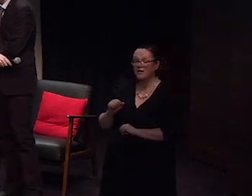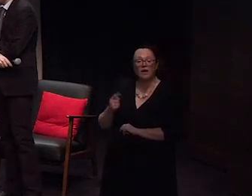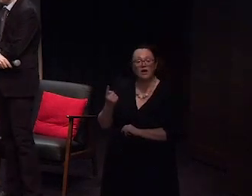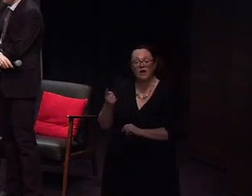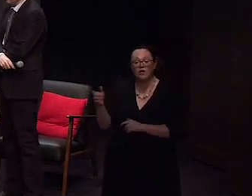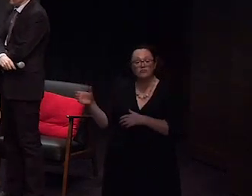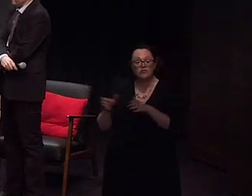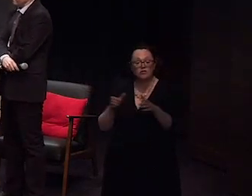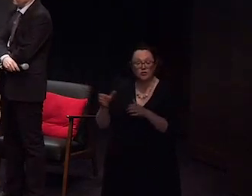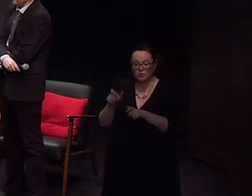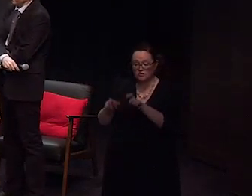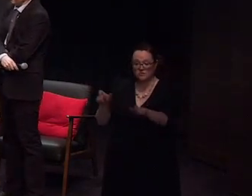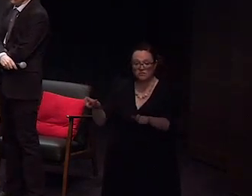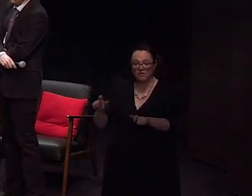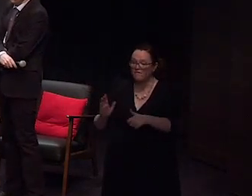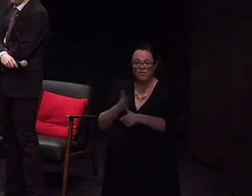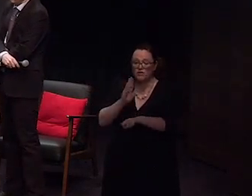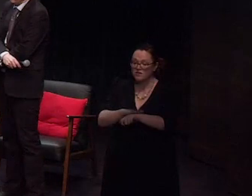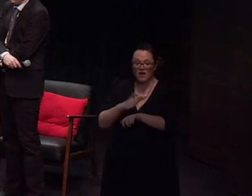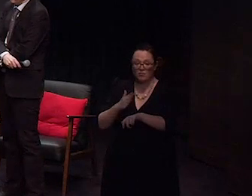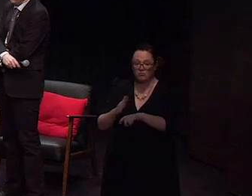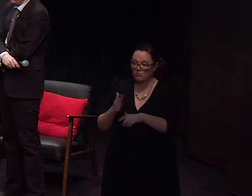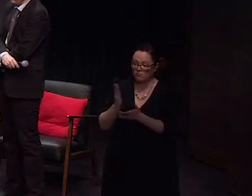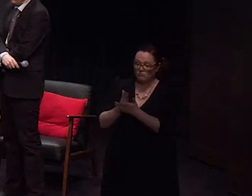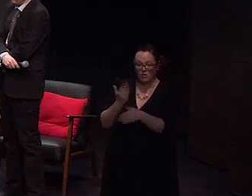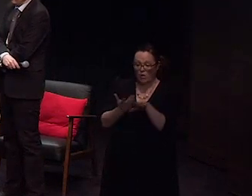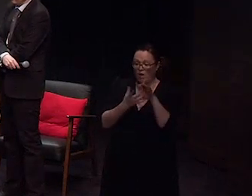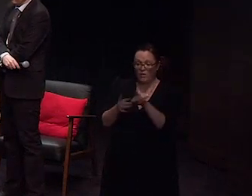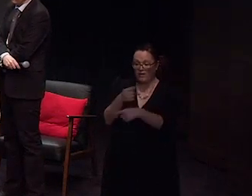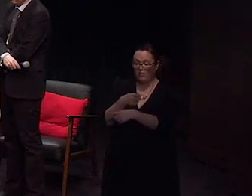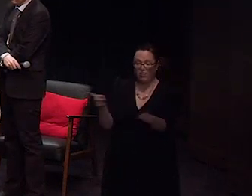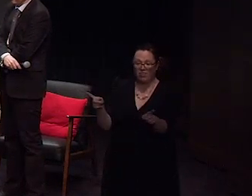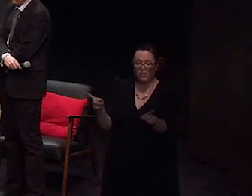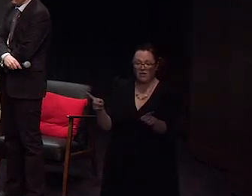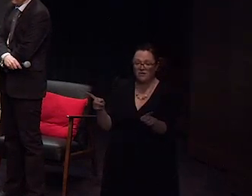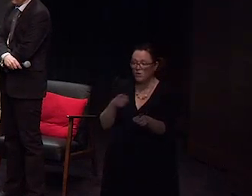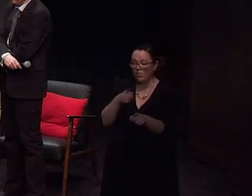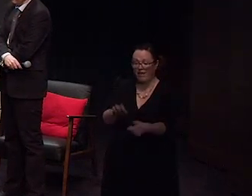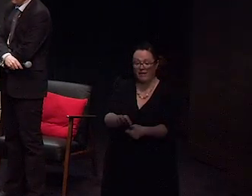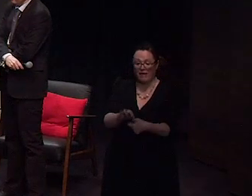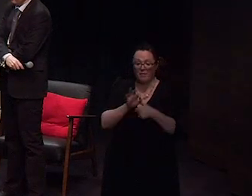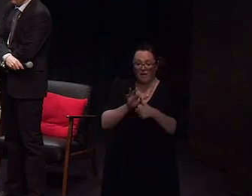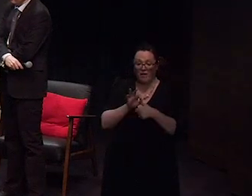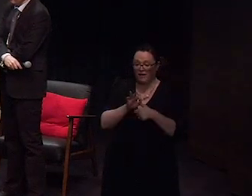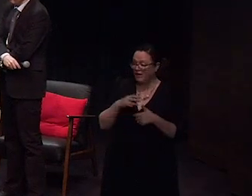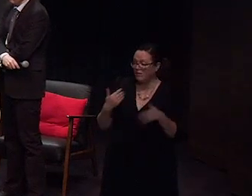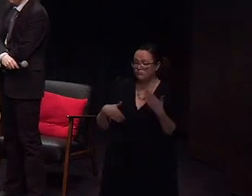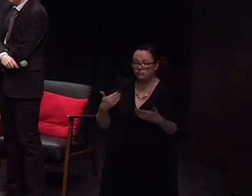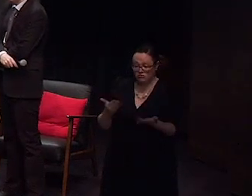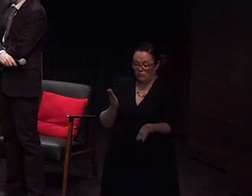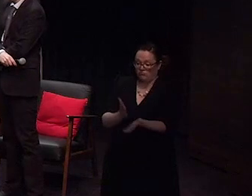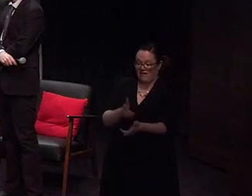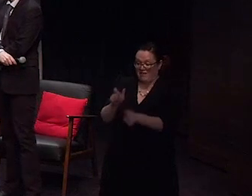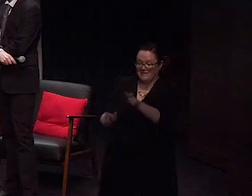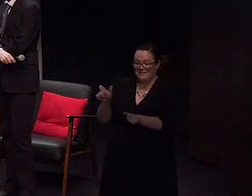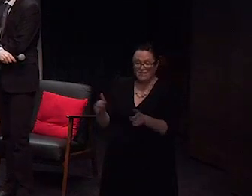real citizens, meaning that there was a call, and then they applied. So we really have real citizens. You know, most